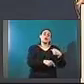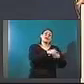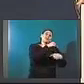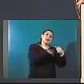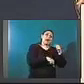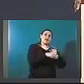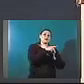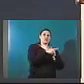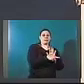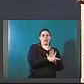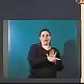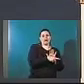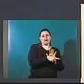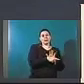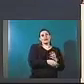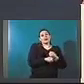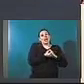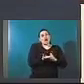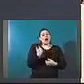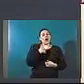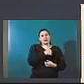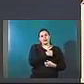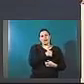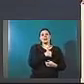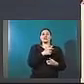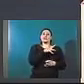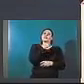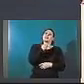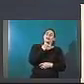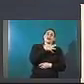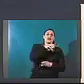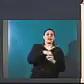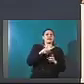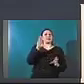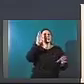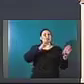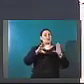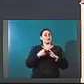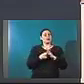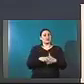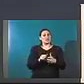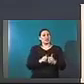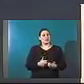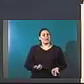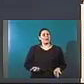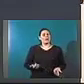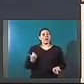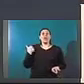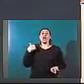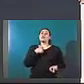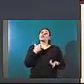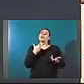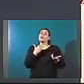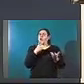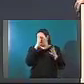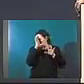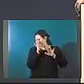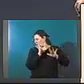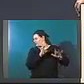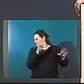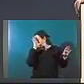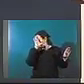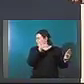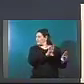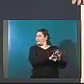to the policies that got us into this mess. And as much as we want to forget those 8